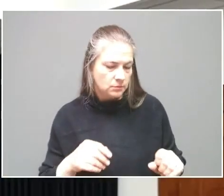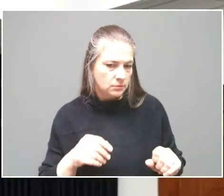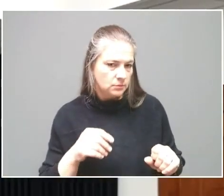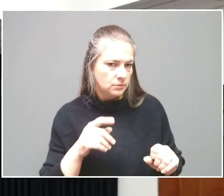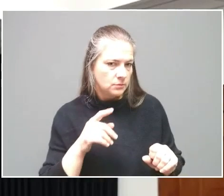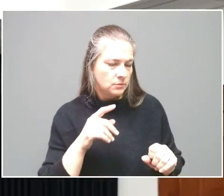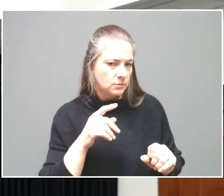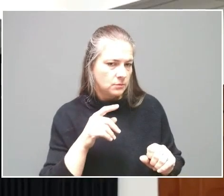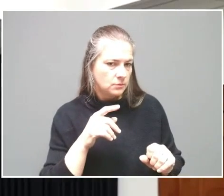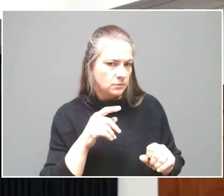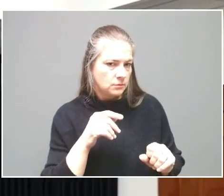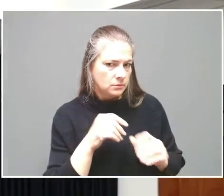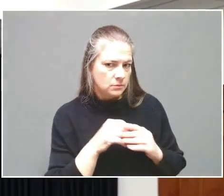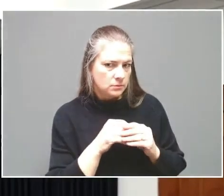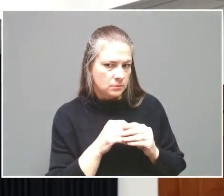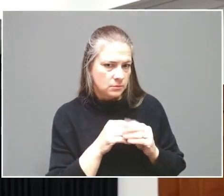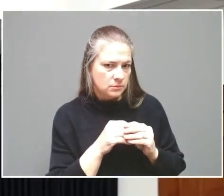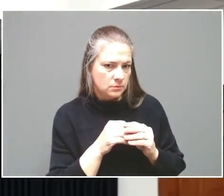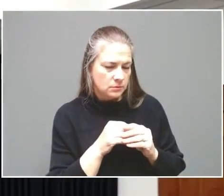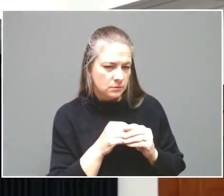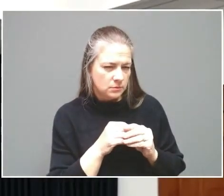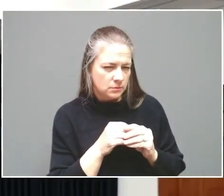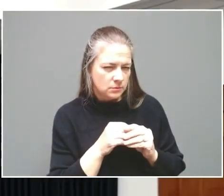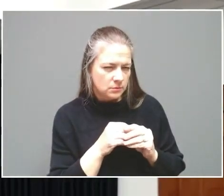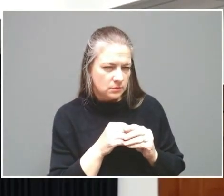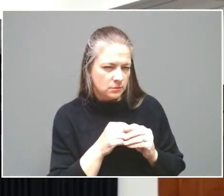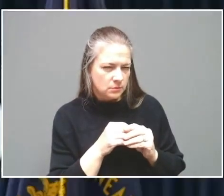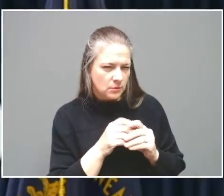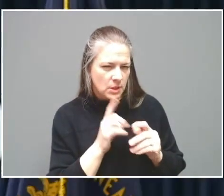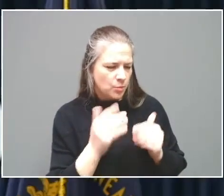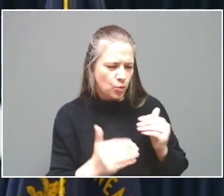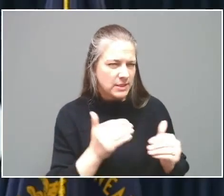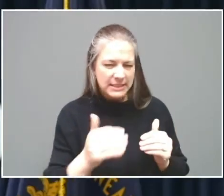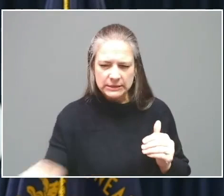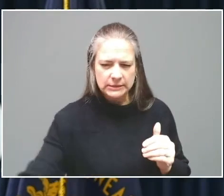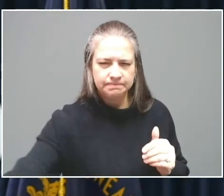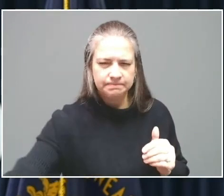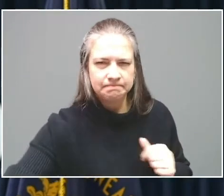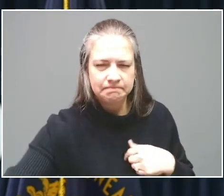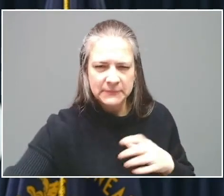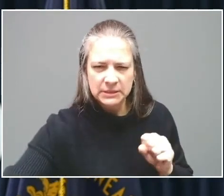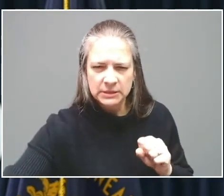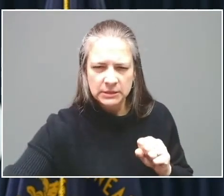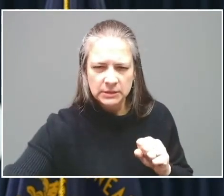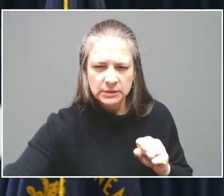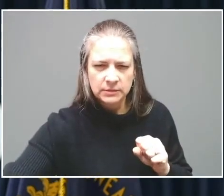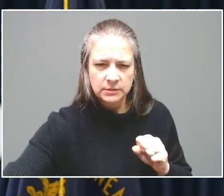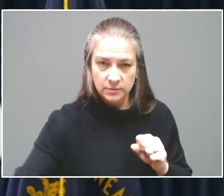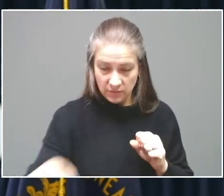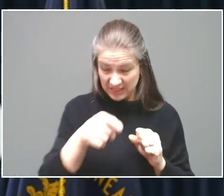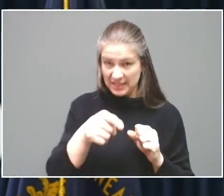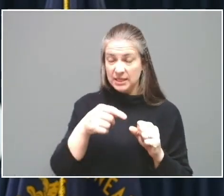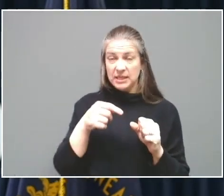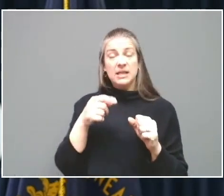the certificate of need process, and do you think it needs to be updated? Well, I think that there should at least be significant discussion